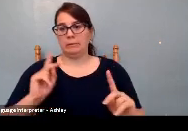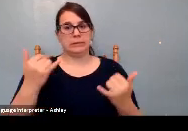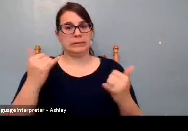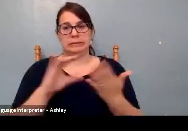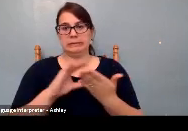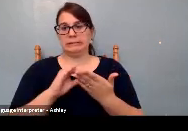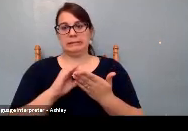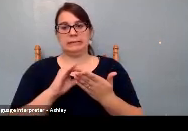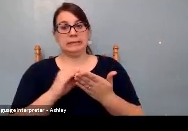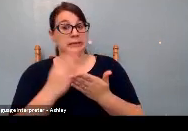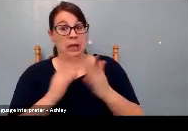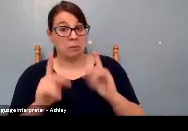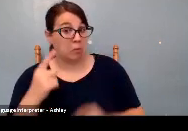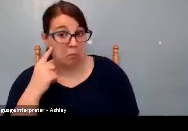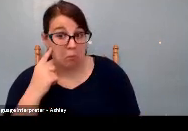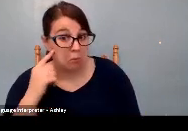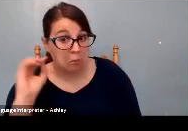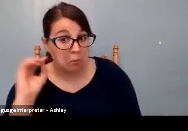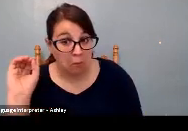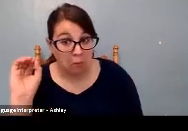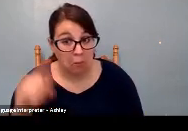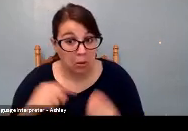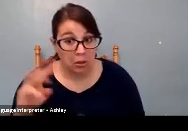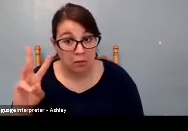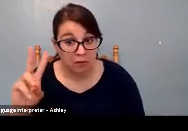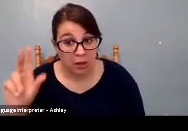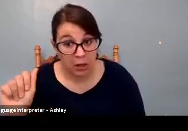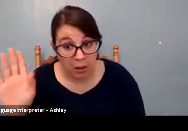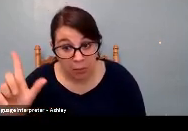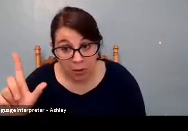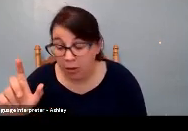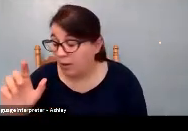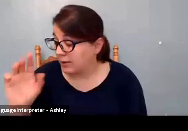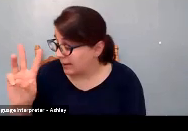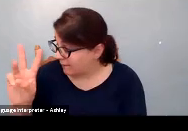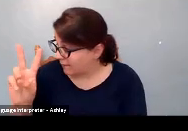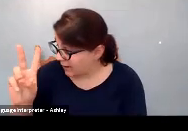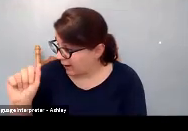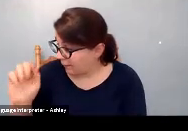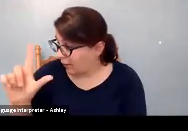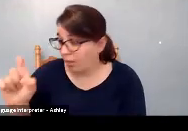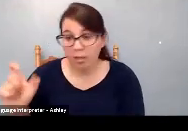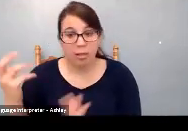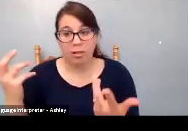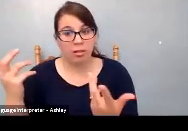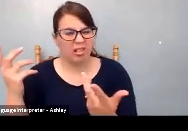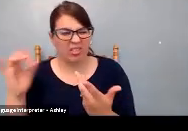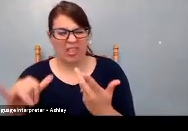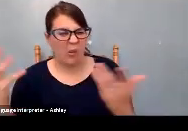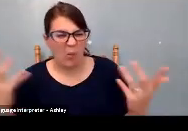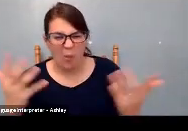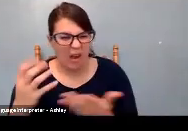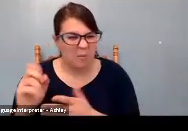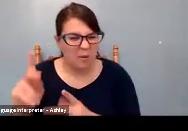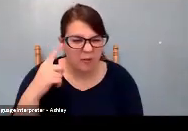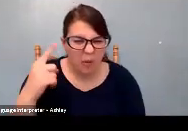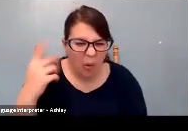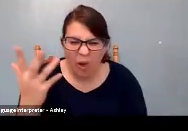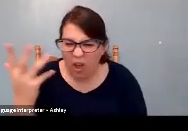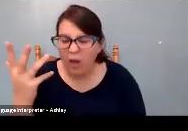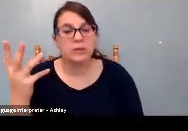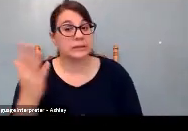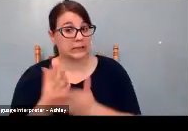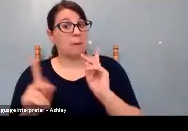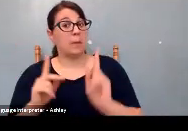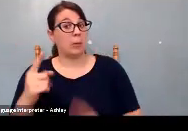still haven't heard about WVABLE, about what it is, about the opportunities. And then maybe sometimes people have heard